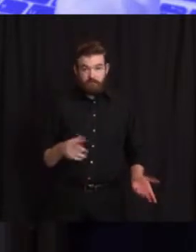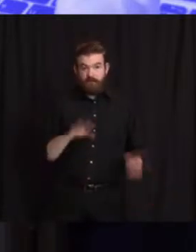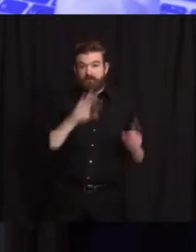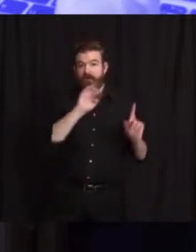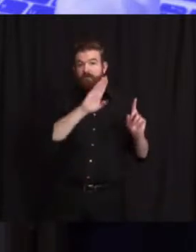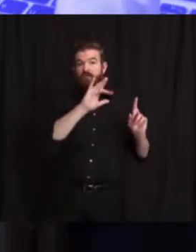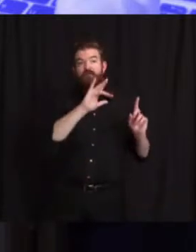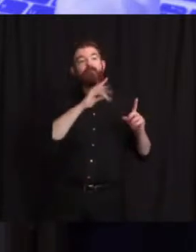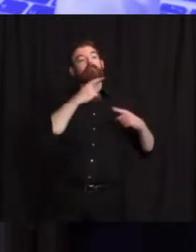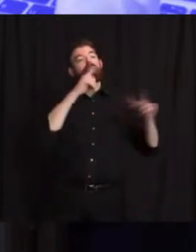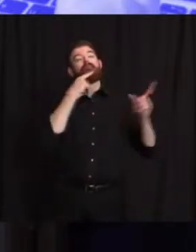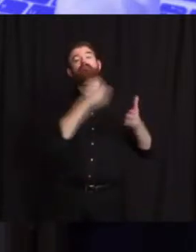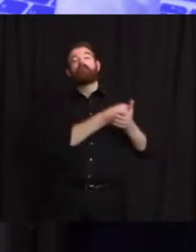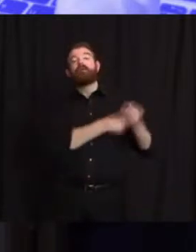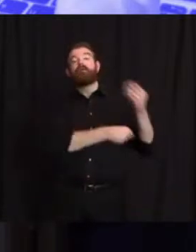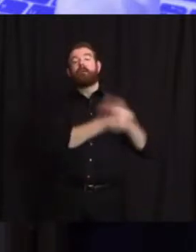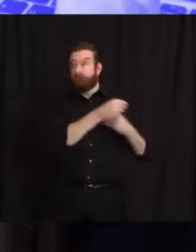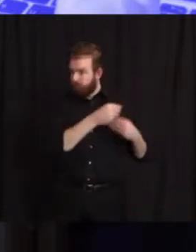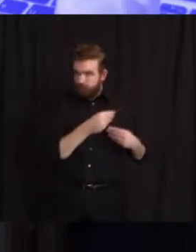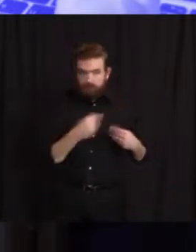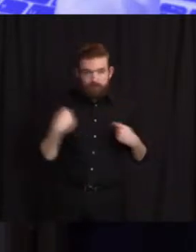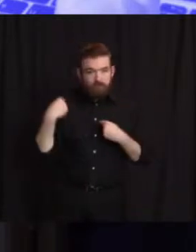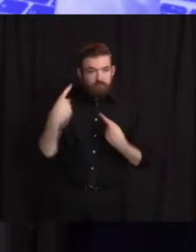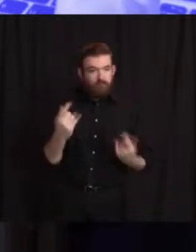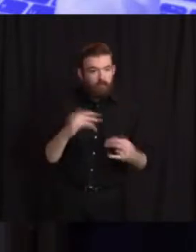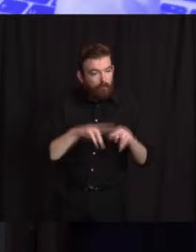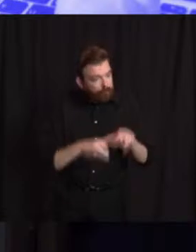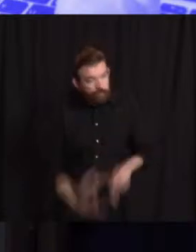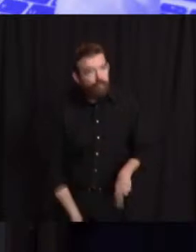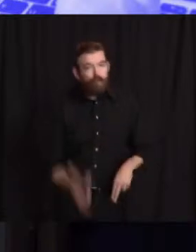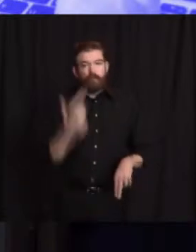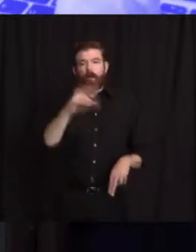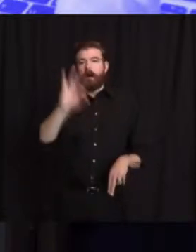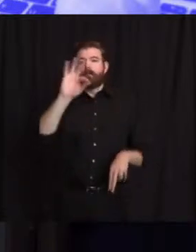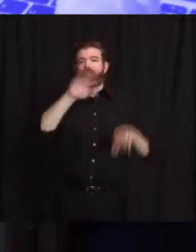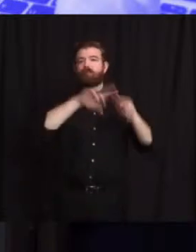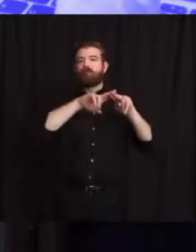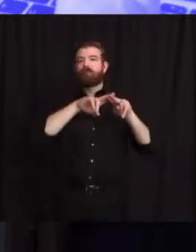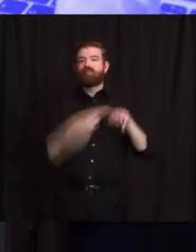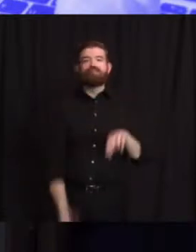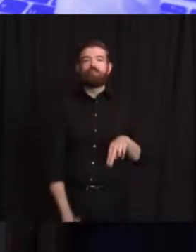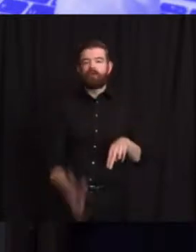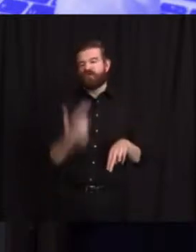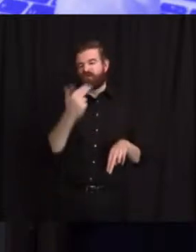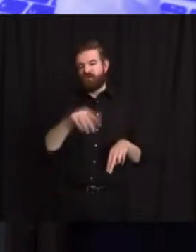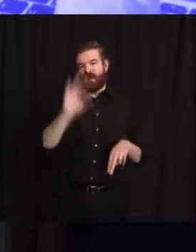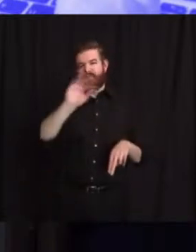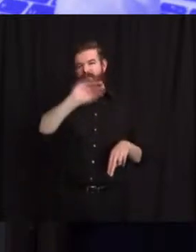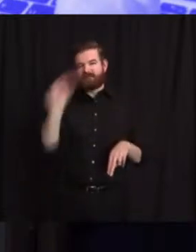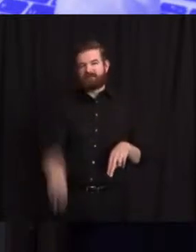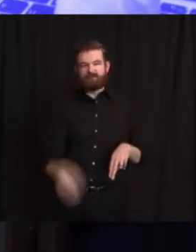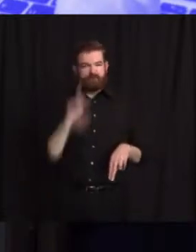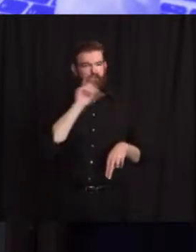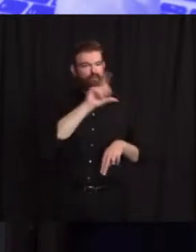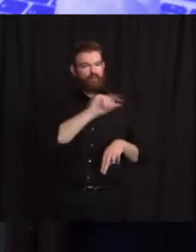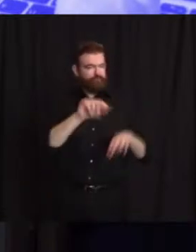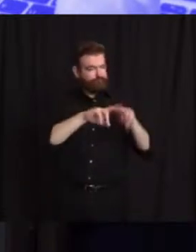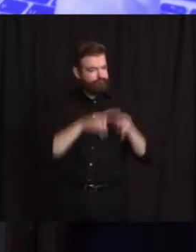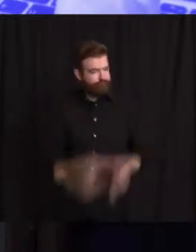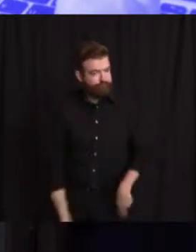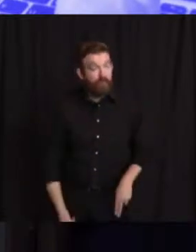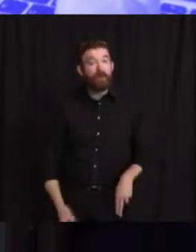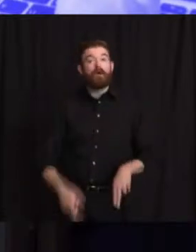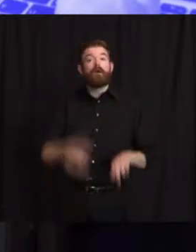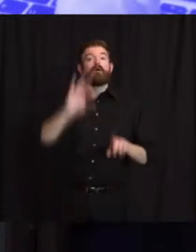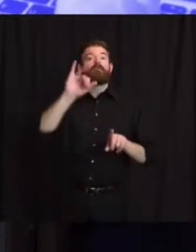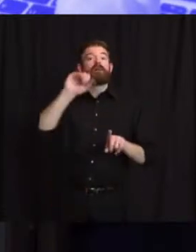that's a 10.9% decline for fiscal year 2020. And then for fiscal year 2021,